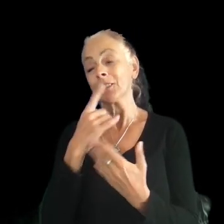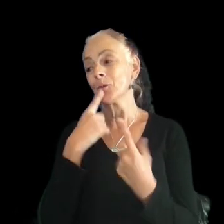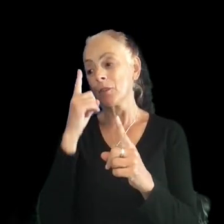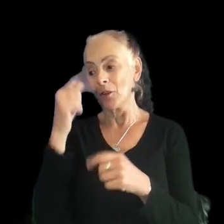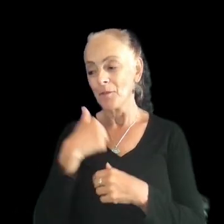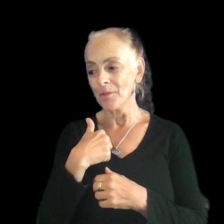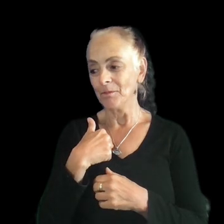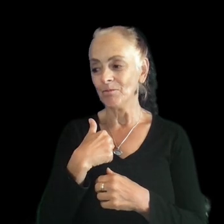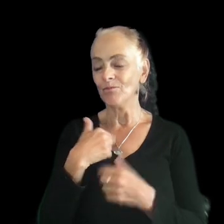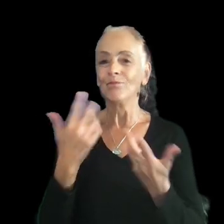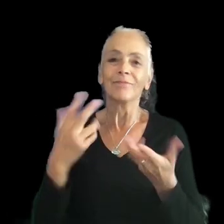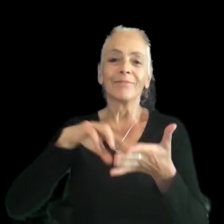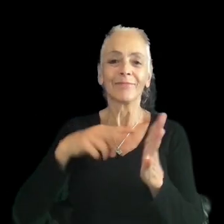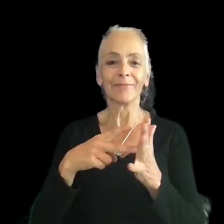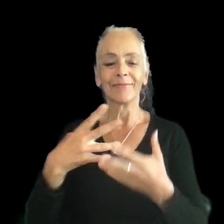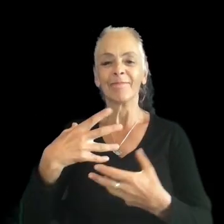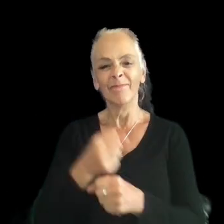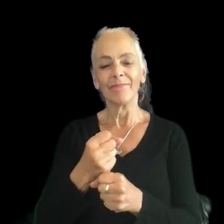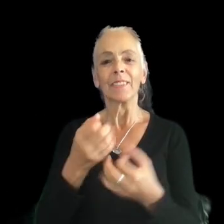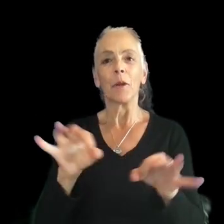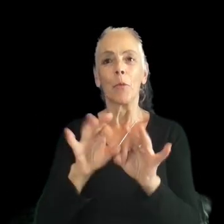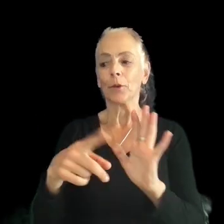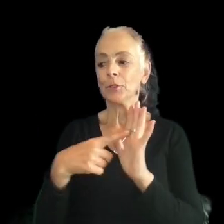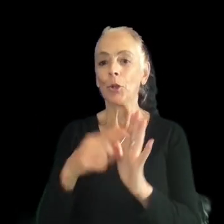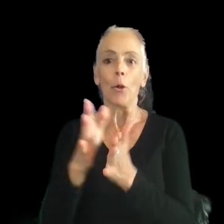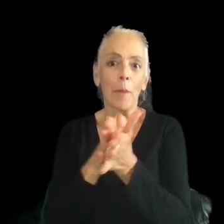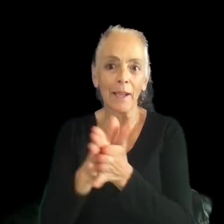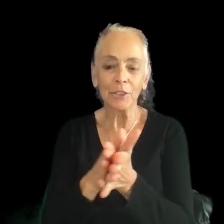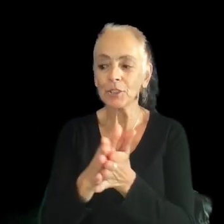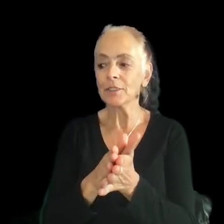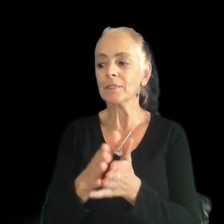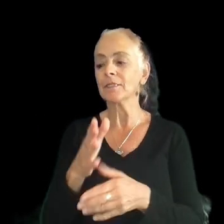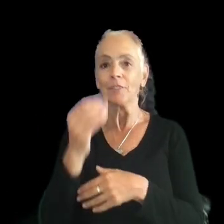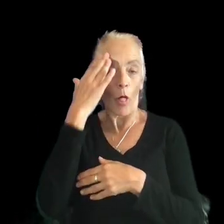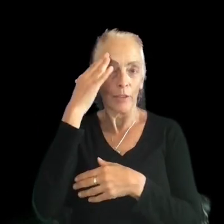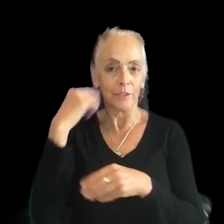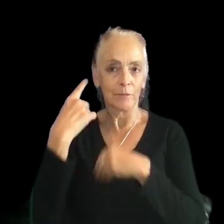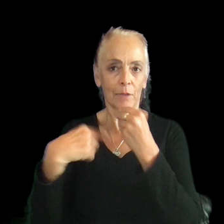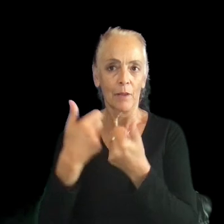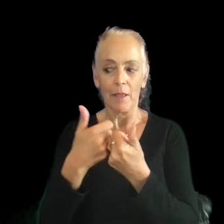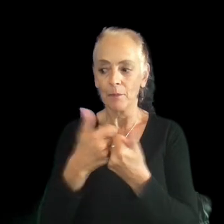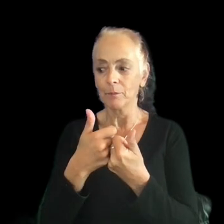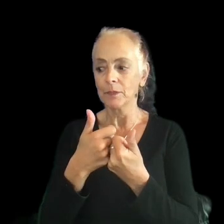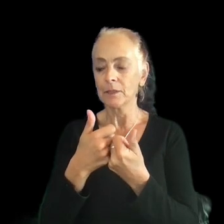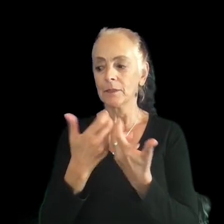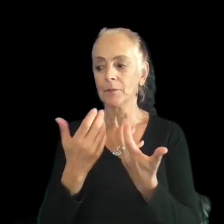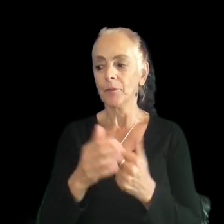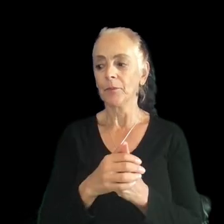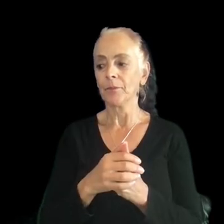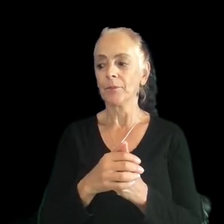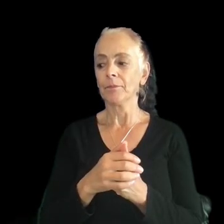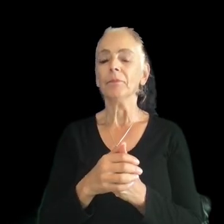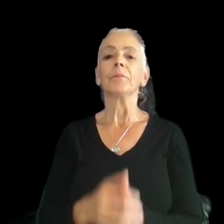in short it's important to demonstrate your passion knowledge of gains no matter how it's my point of